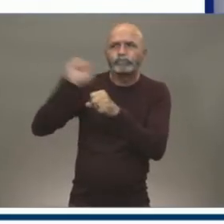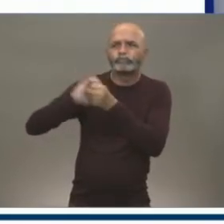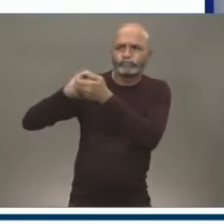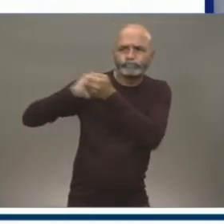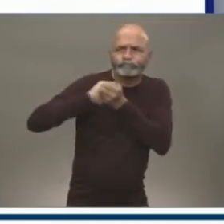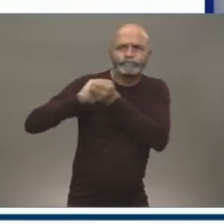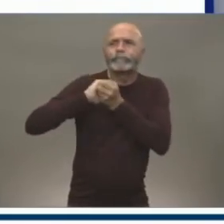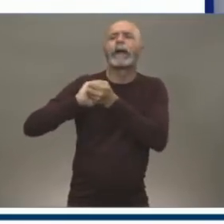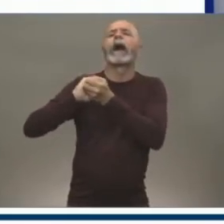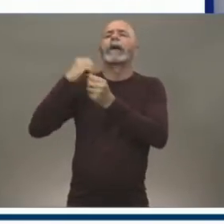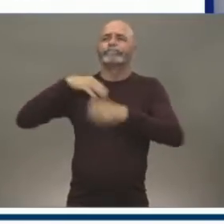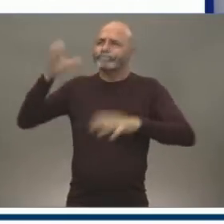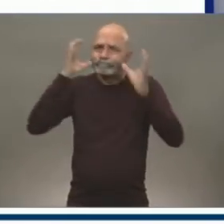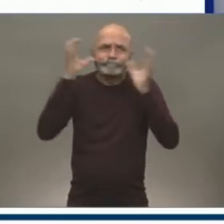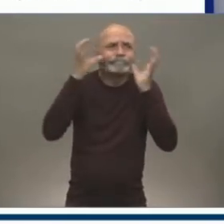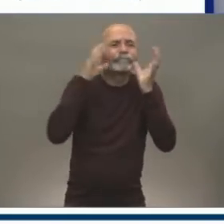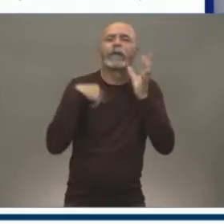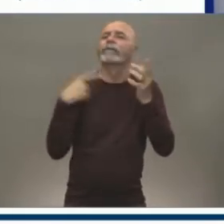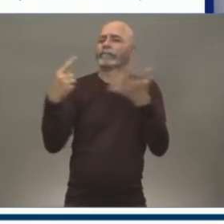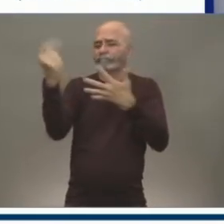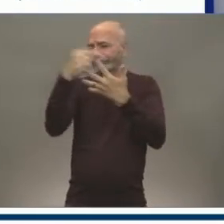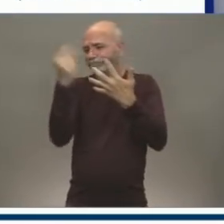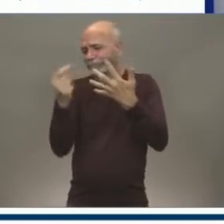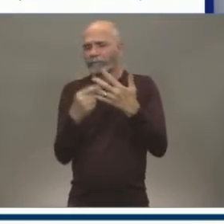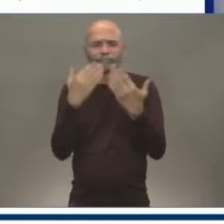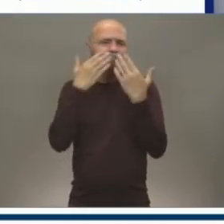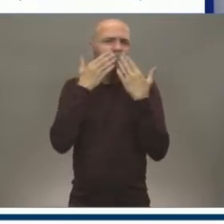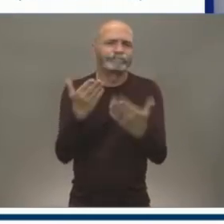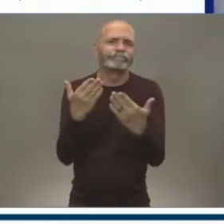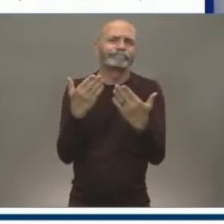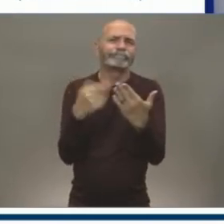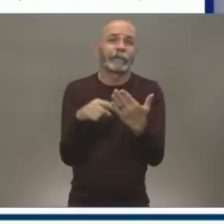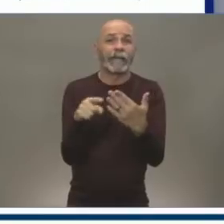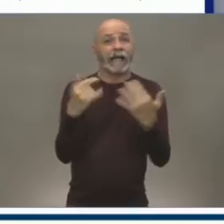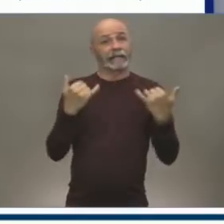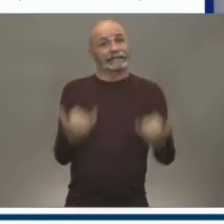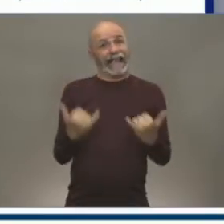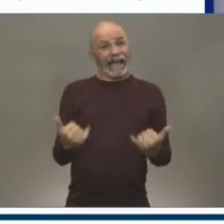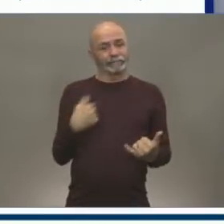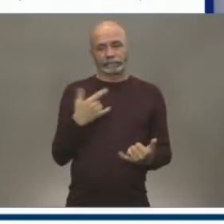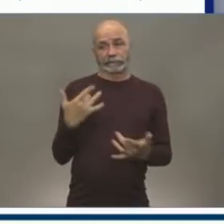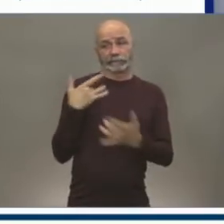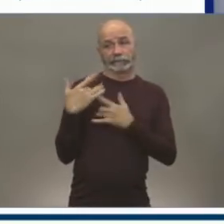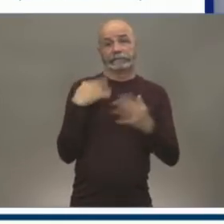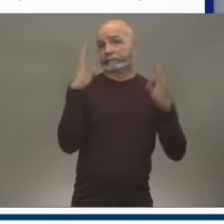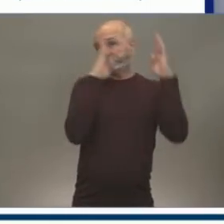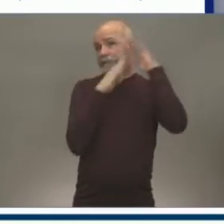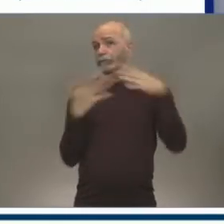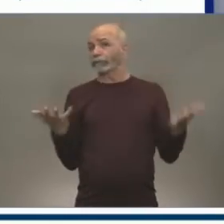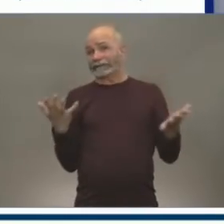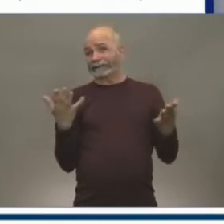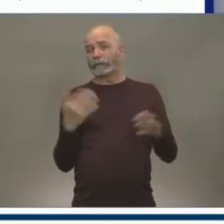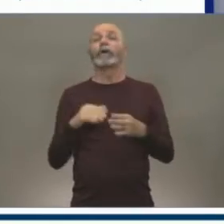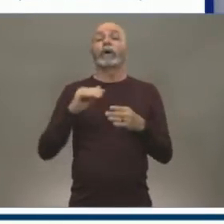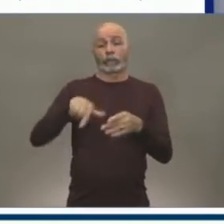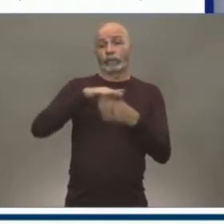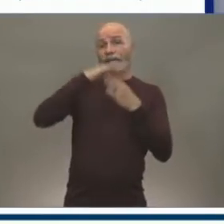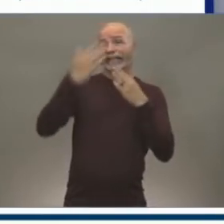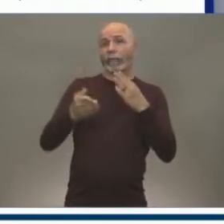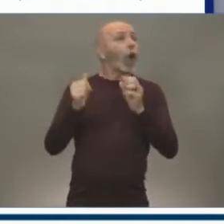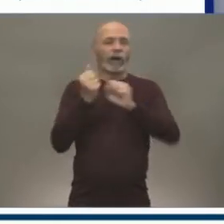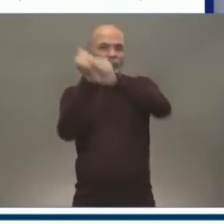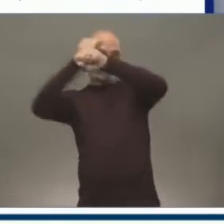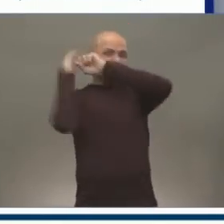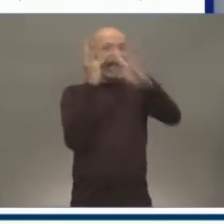I am a bit concerned because this is normally a big shopping weekend. Not this year. Don't forget, we are